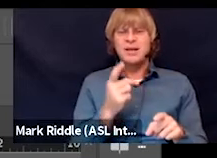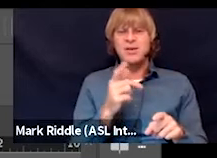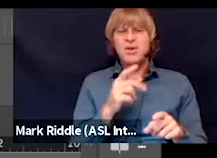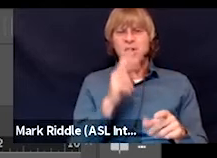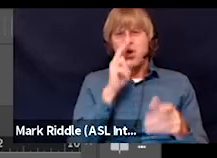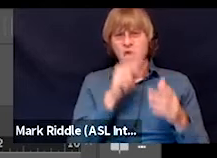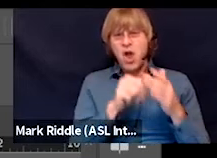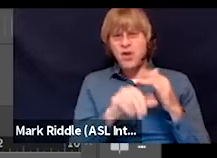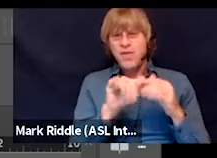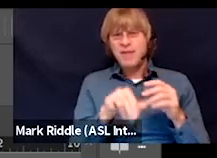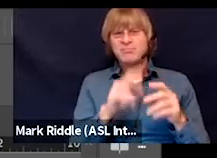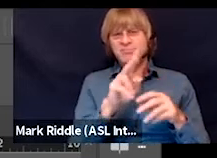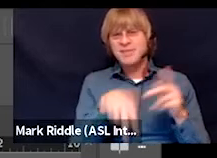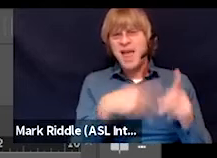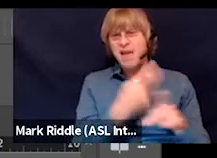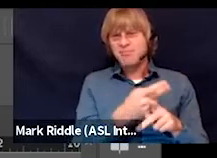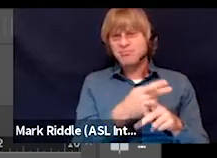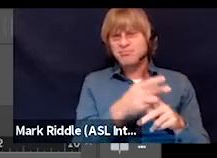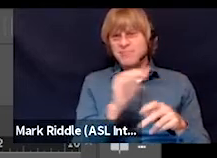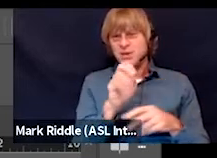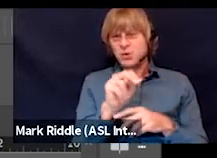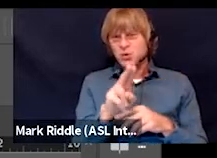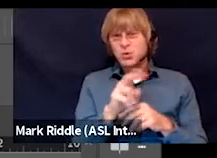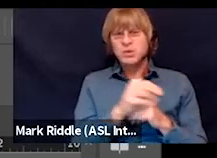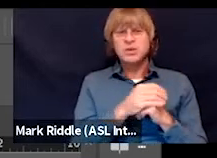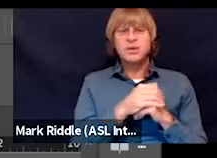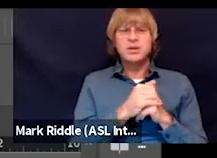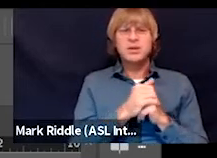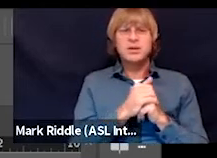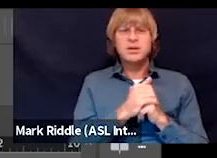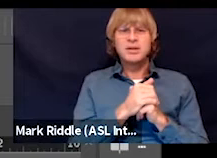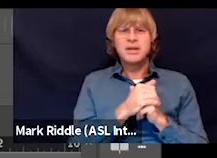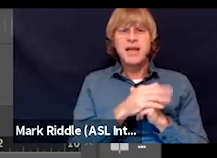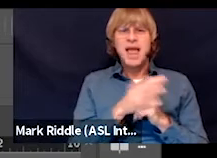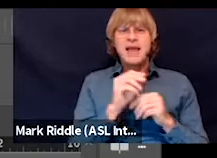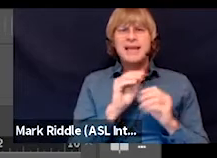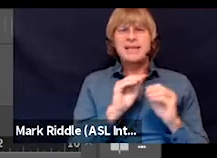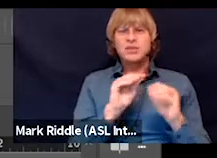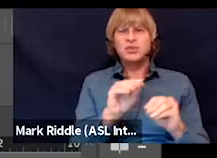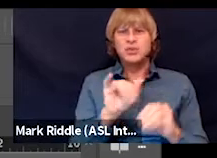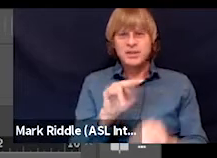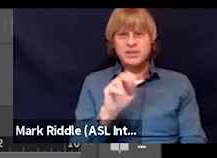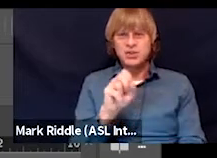under your type menu and insert